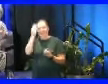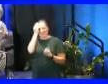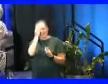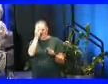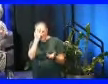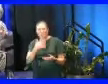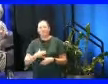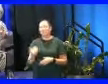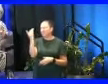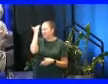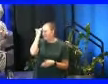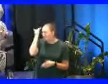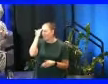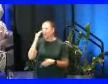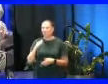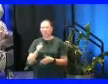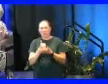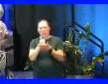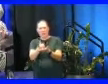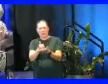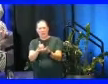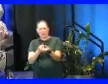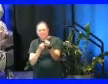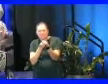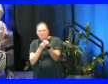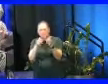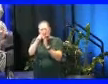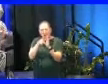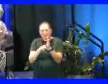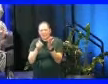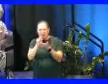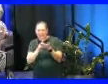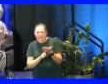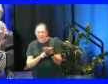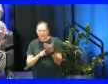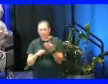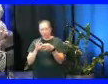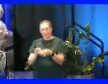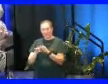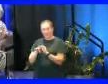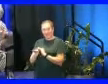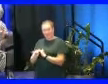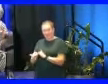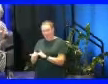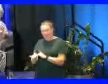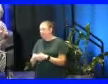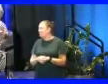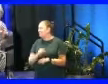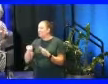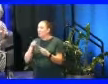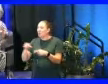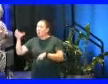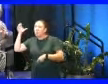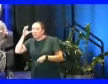knowledge and to help inform policy design, accessibility, right? So when you're listening